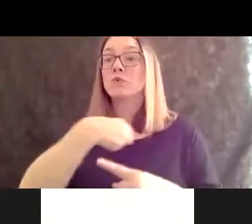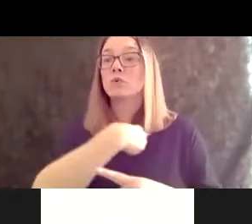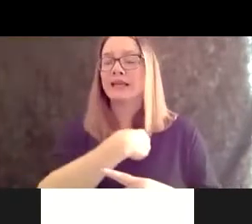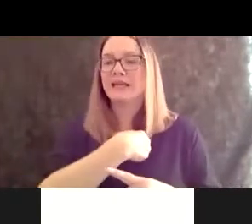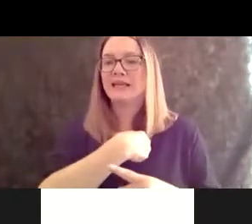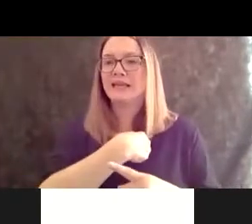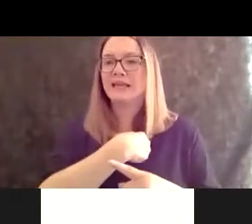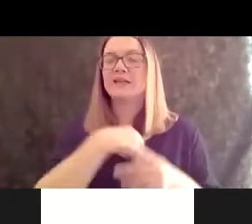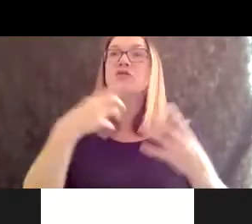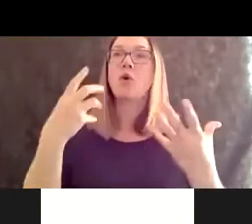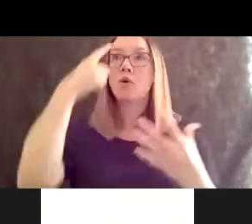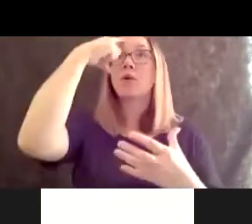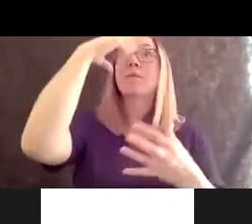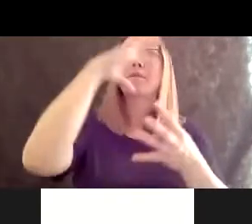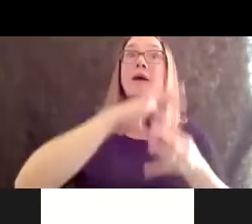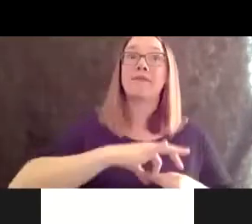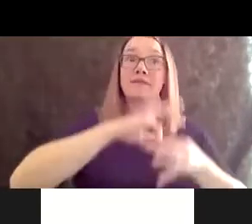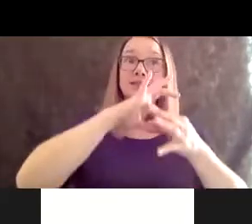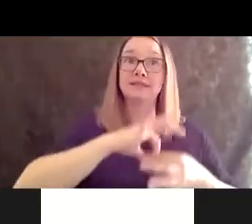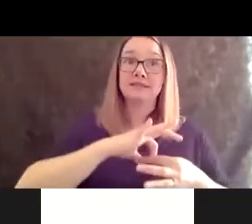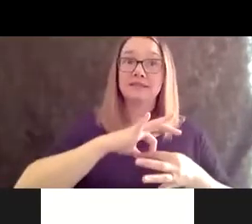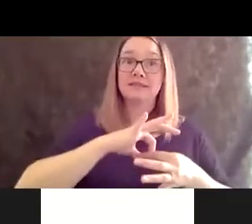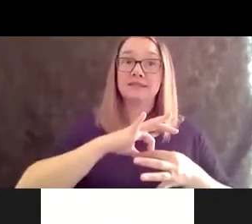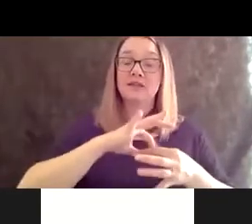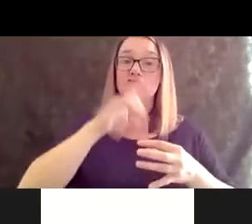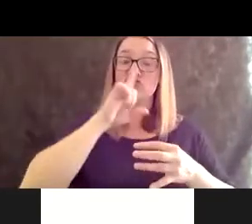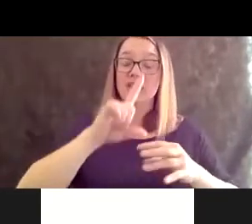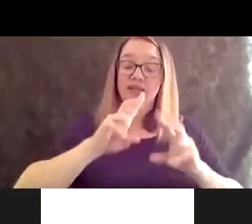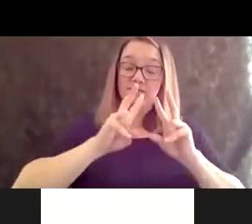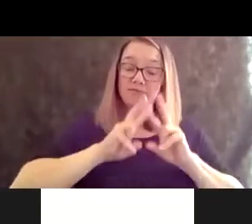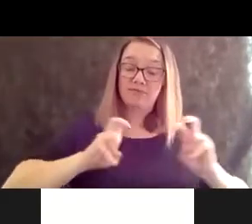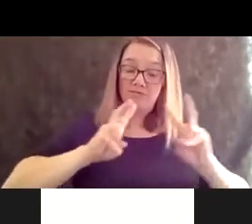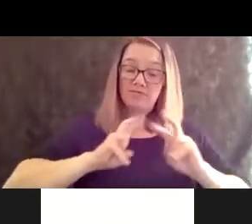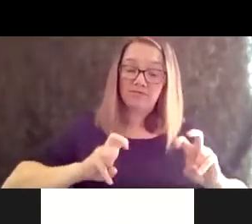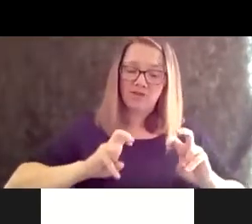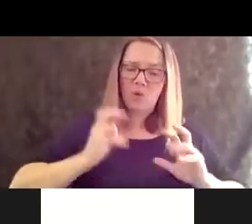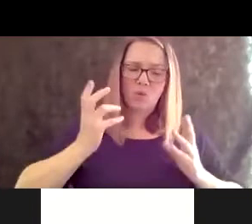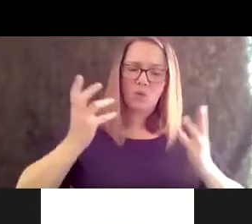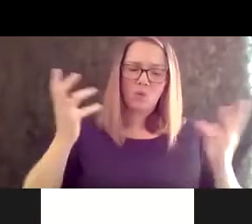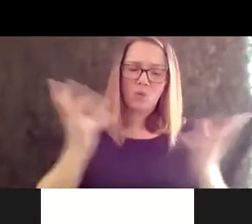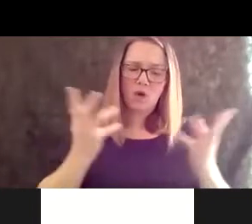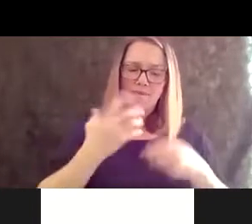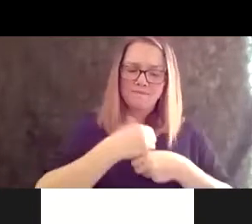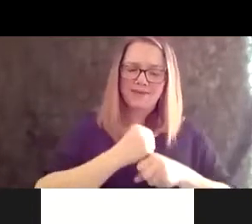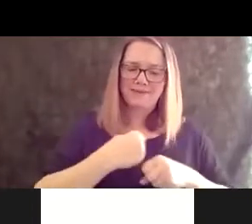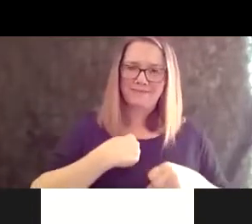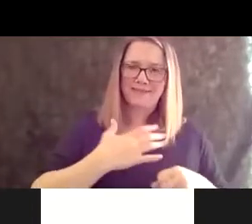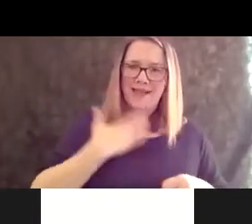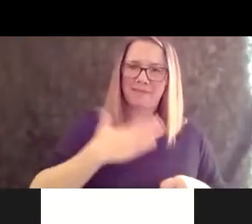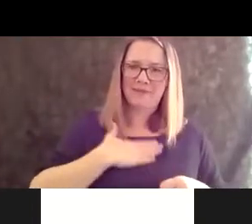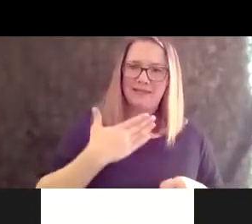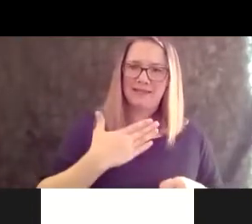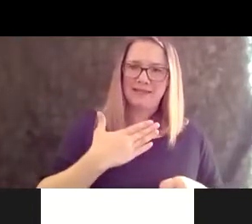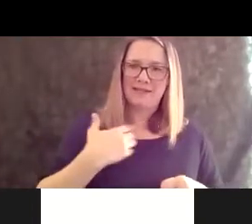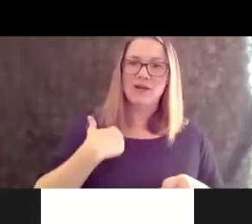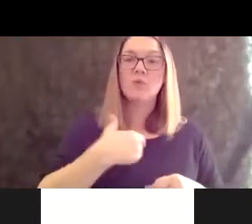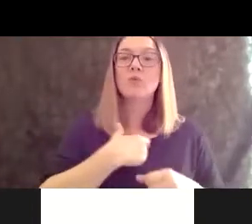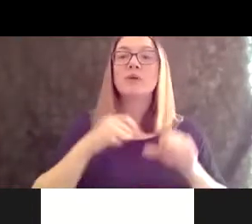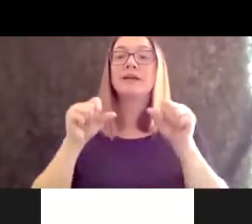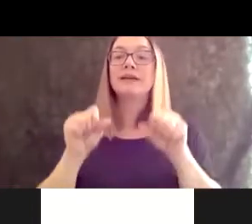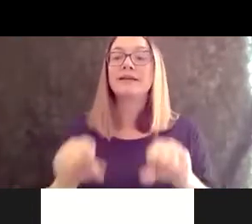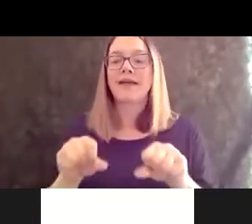being mindful and tapping into what really brings each of us joy in our own unique way, we can cultivate a lot